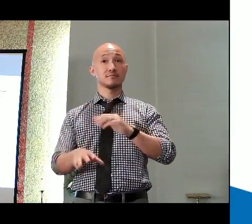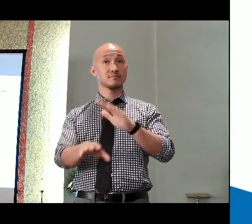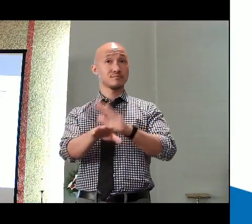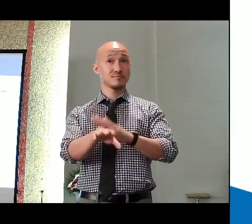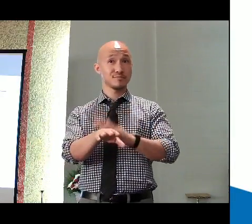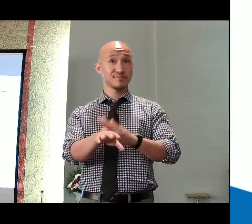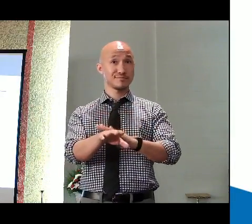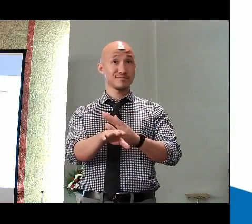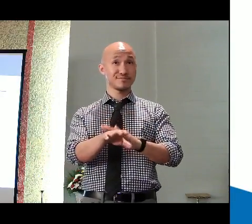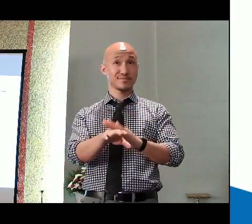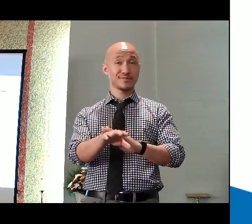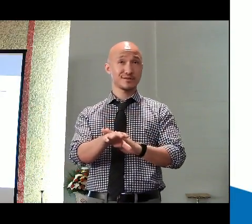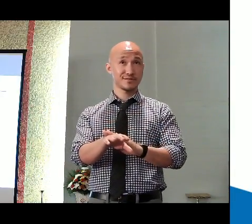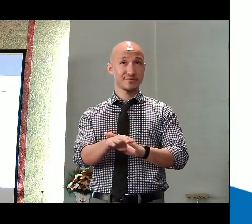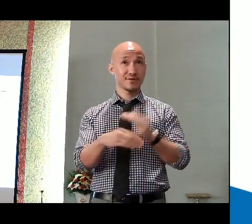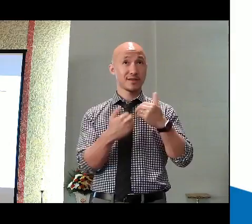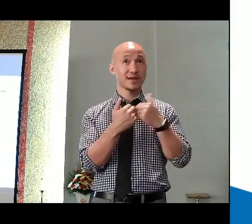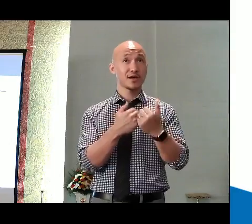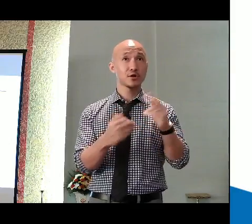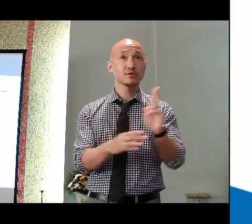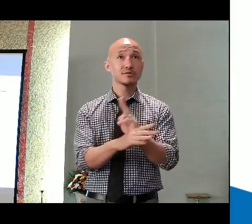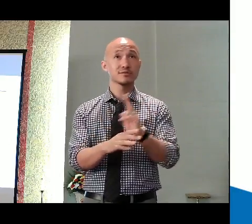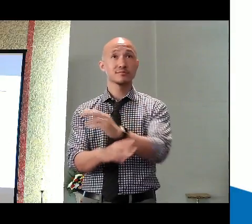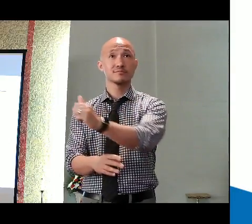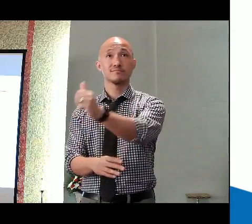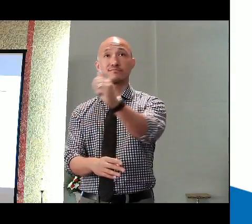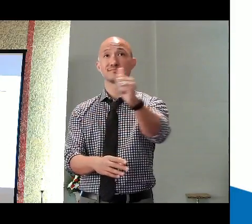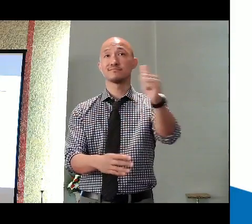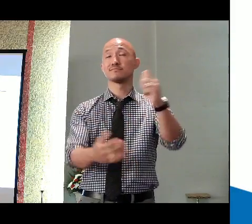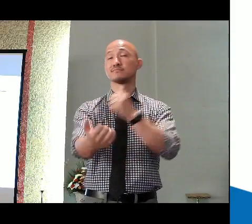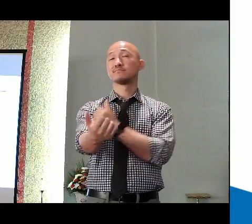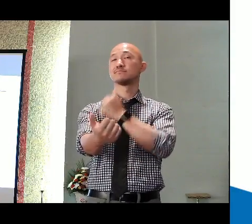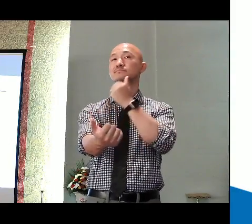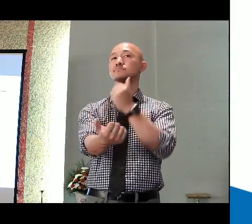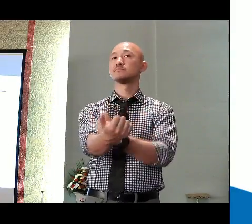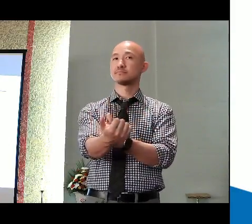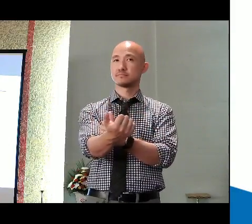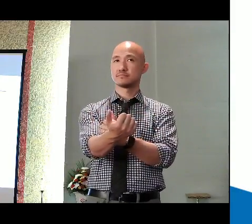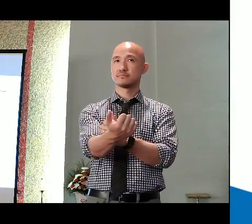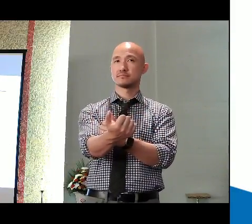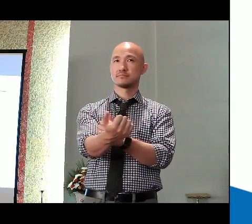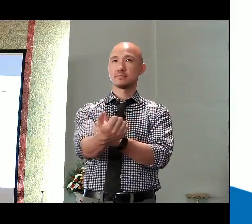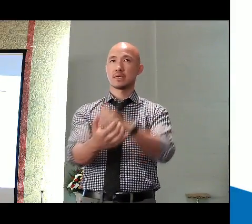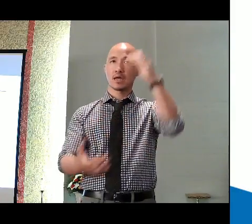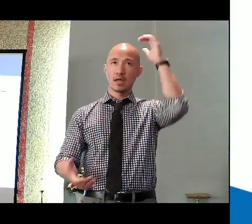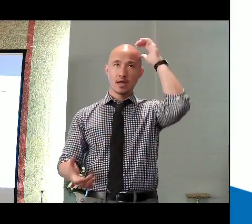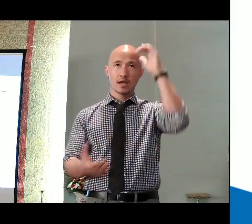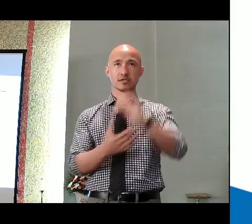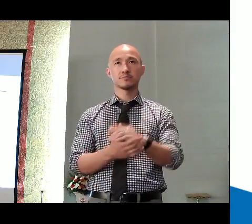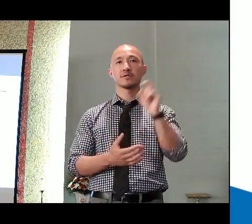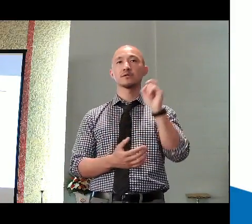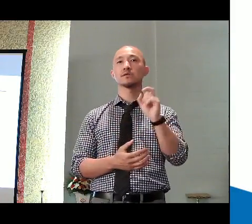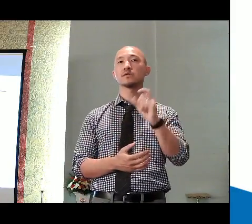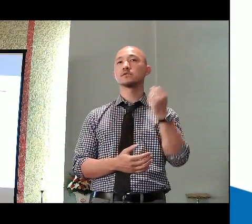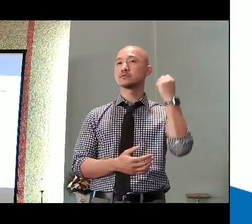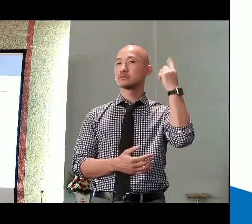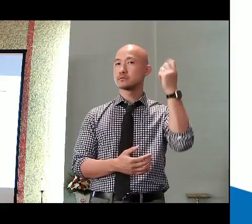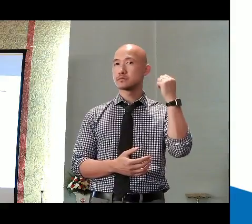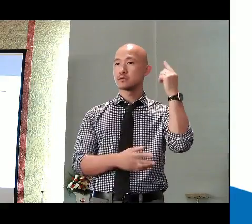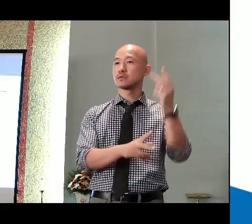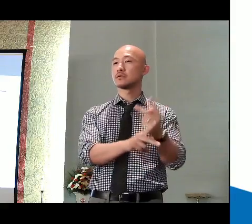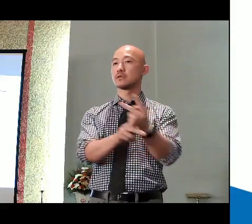communication with her. Treat her as someone you cherish, and we'll be speaking about this cherishing later on. Lavish your